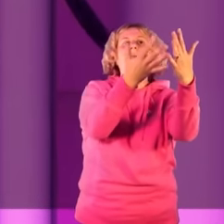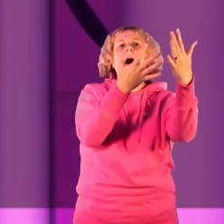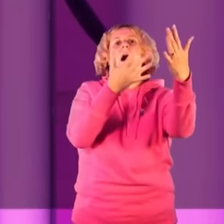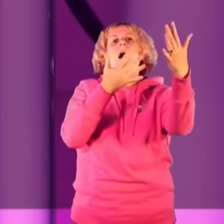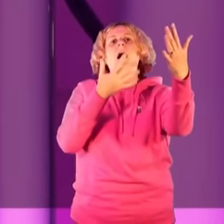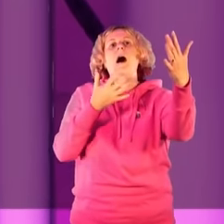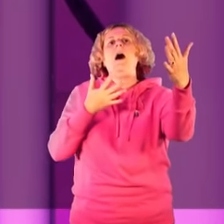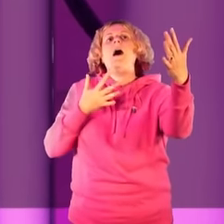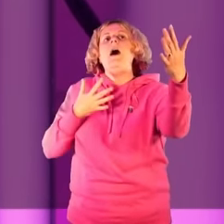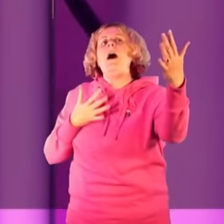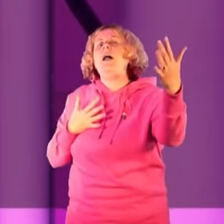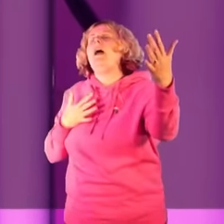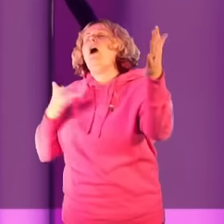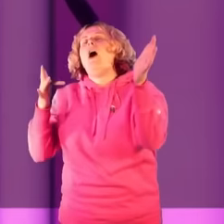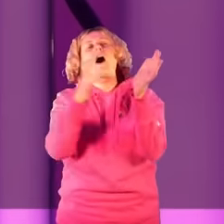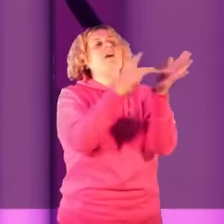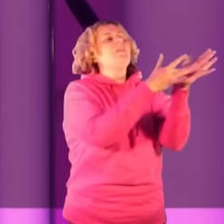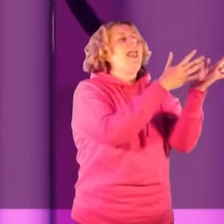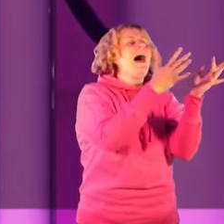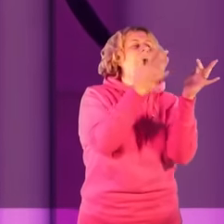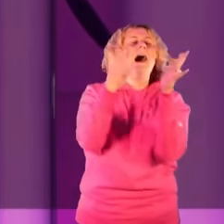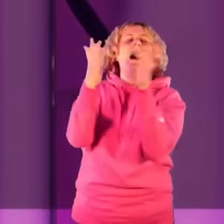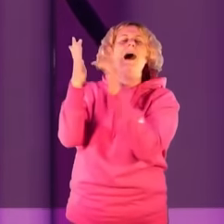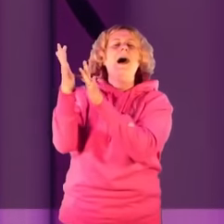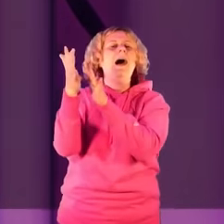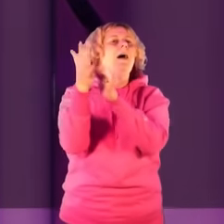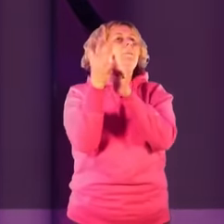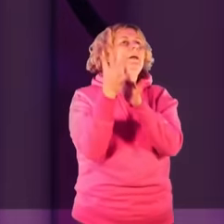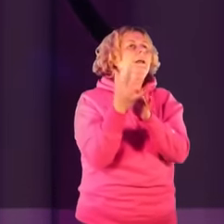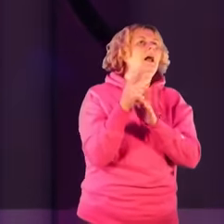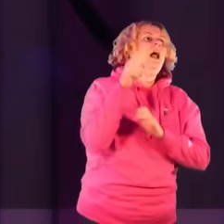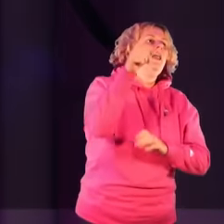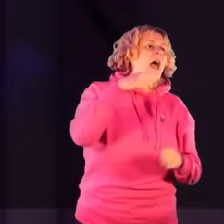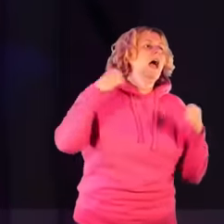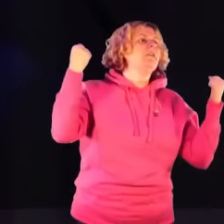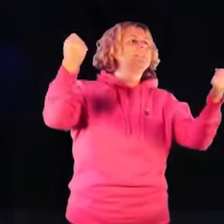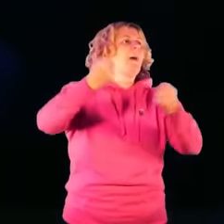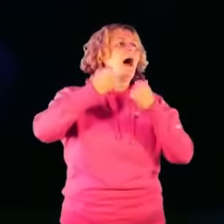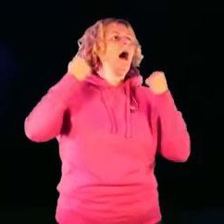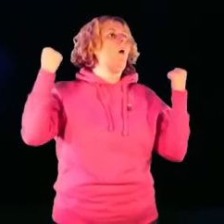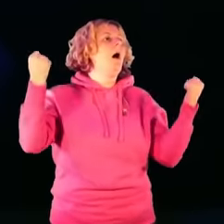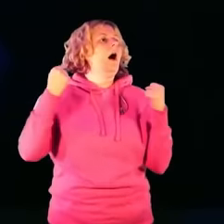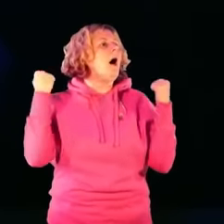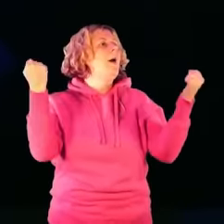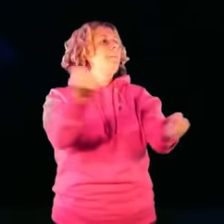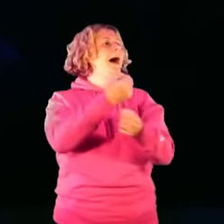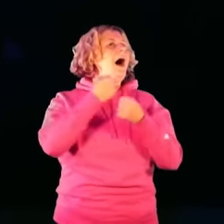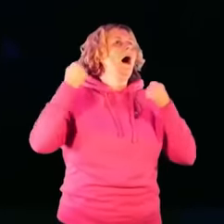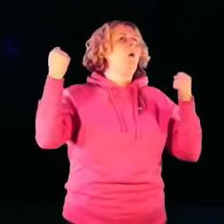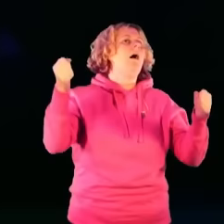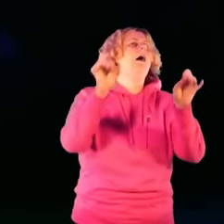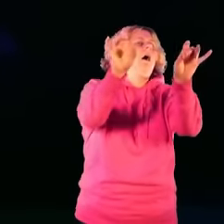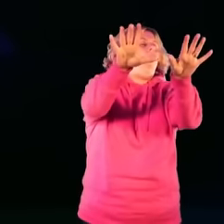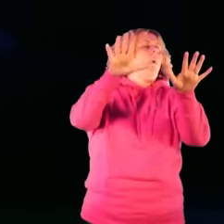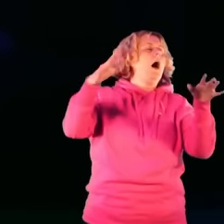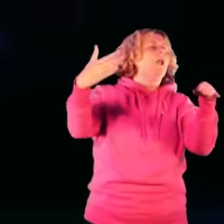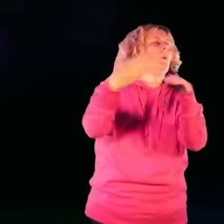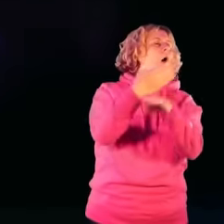the blood of the Lamb. Yes, there is power,